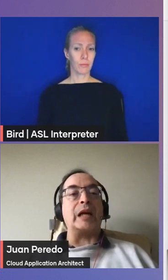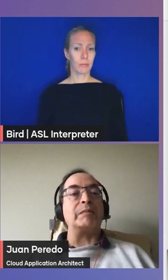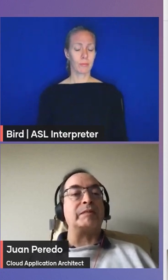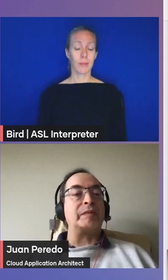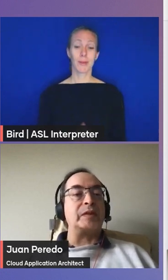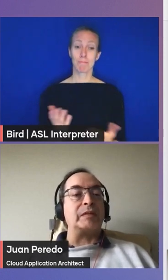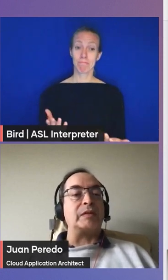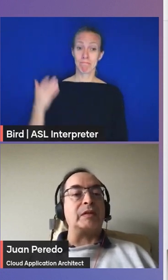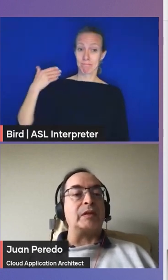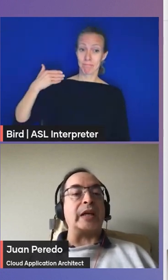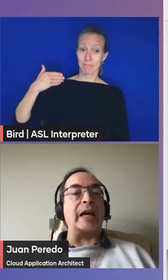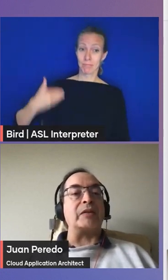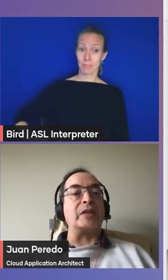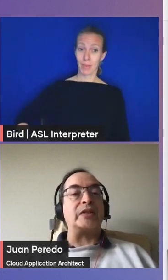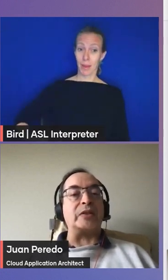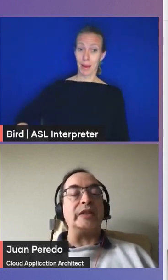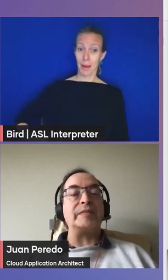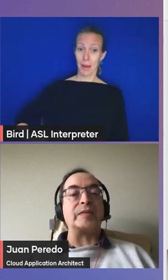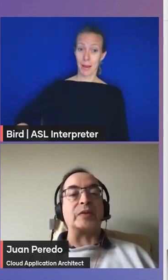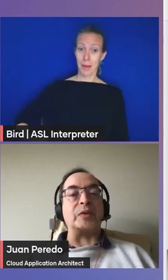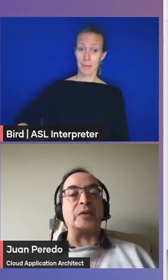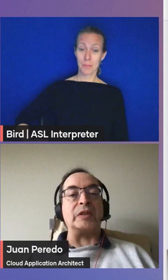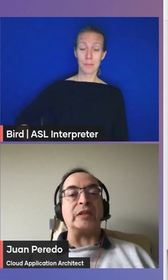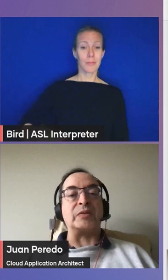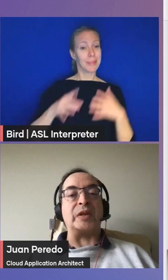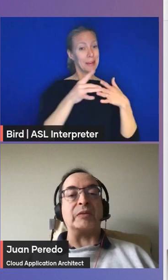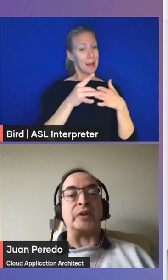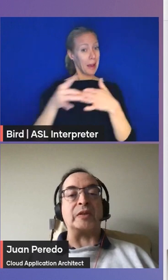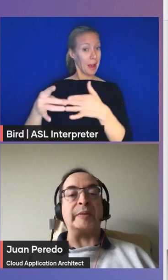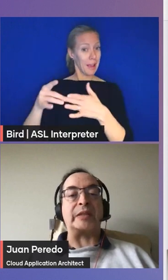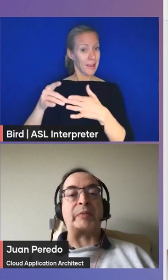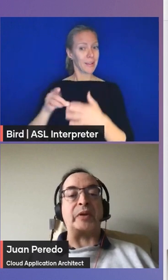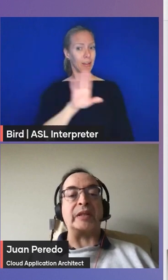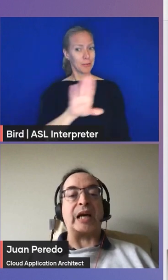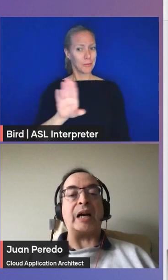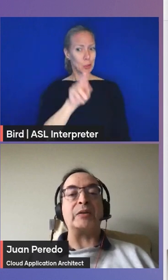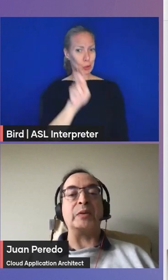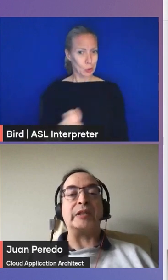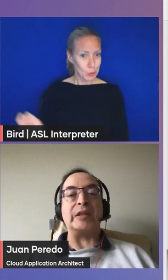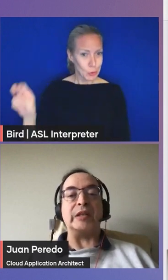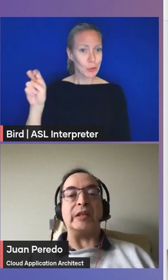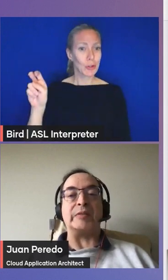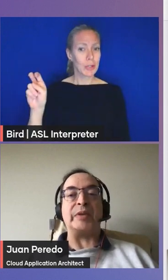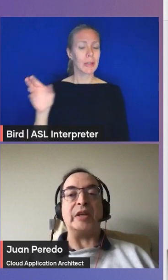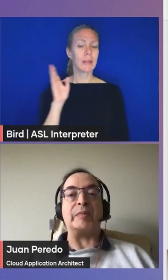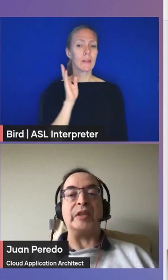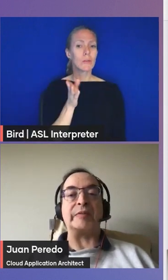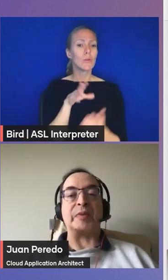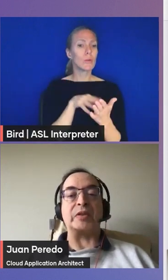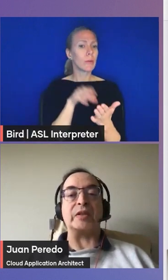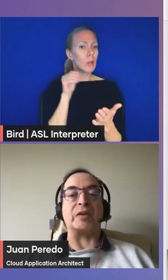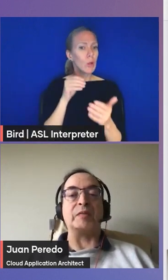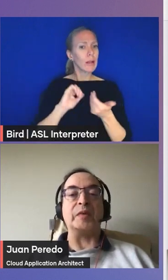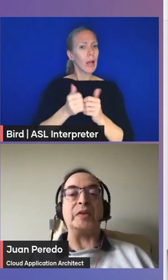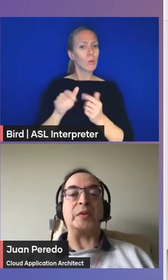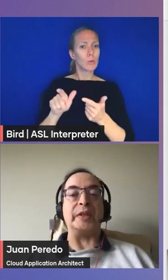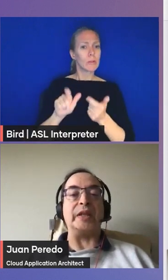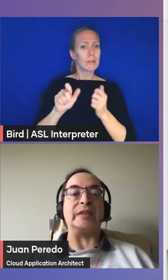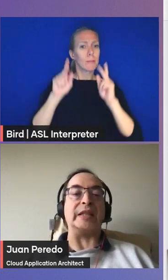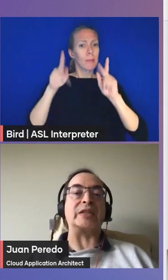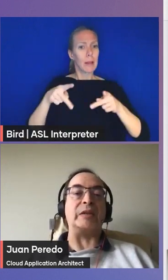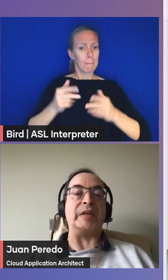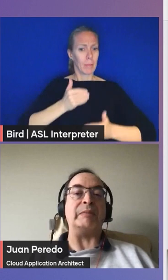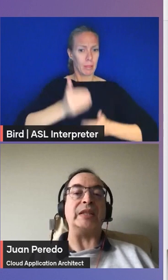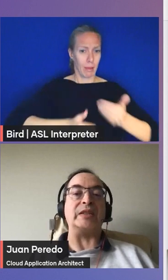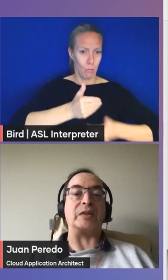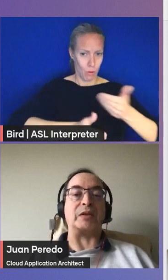So I'm the guide on this journey. So this is what we're going to be exploring, how to speed up this process of moving to Kubernetes